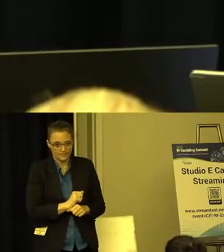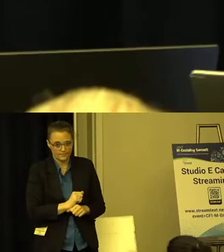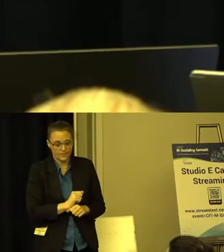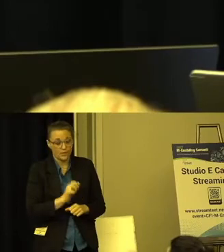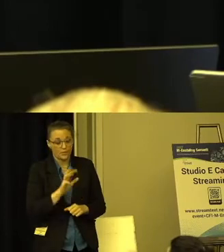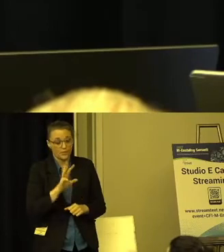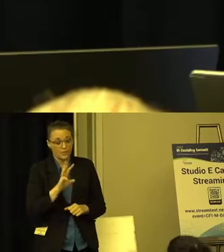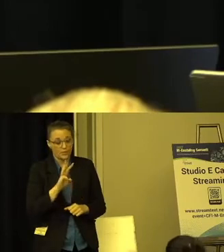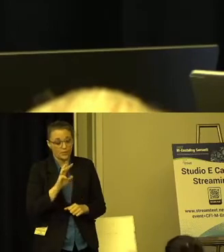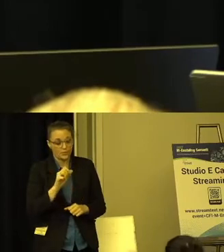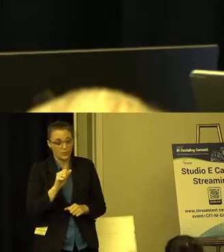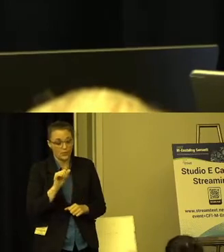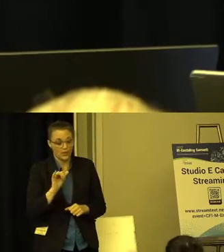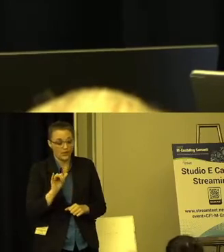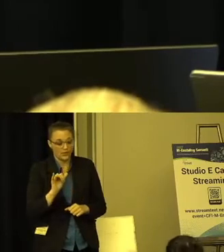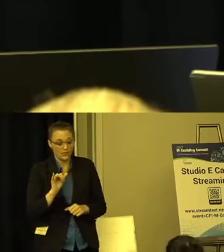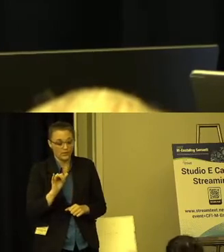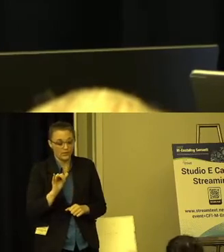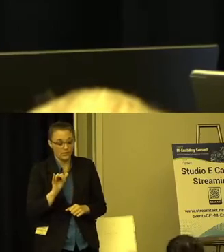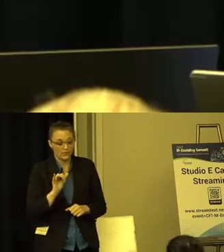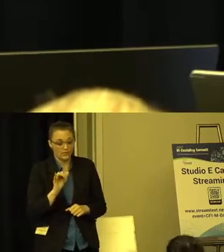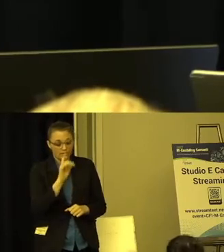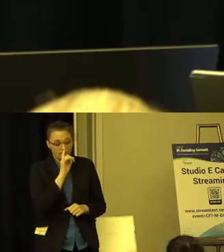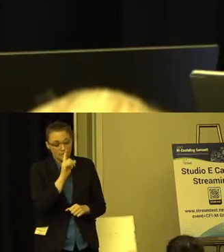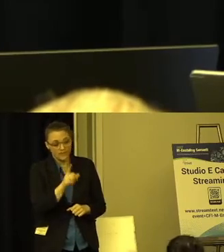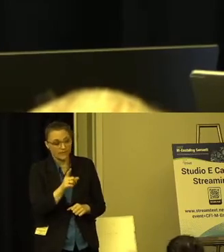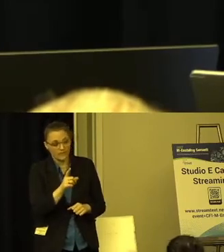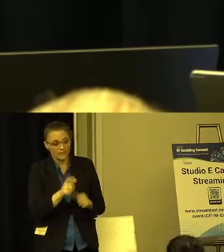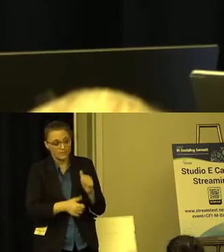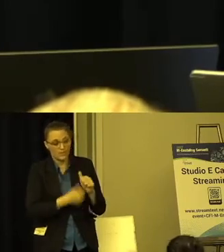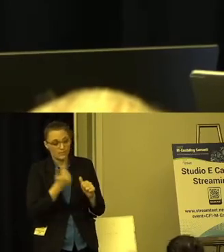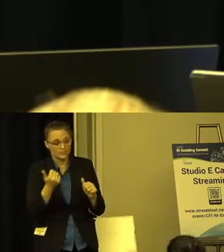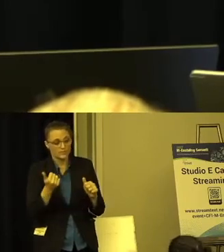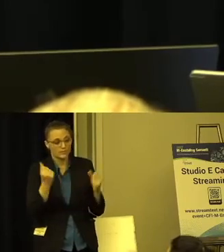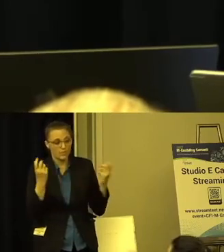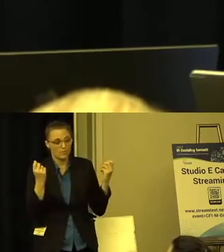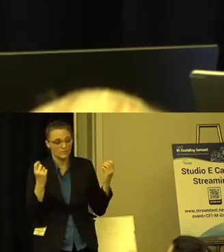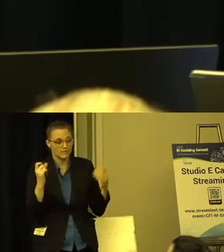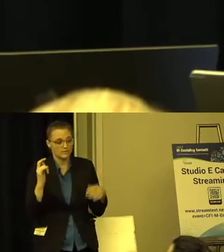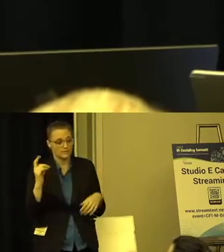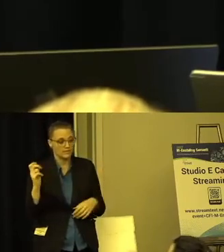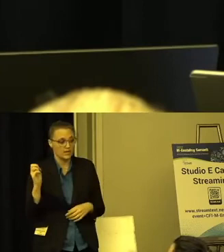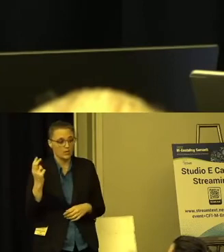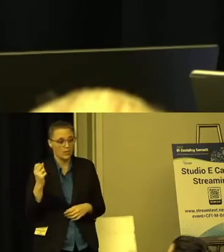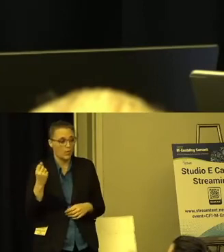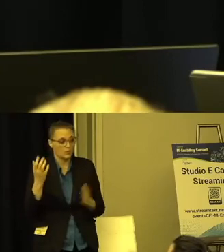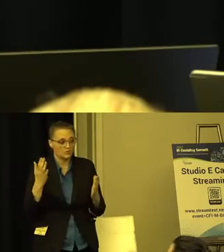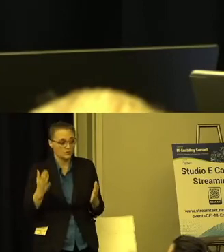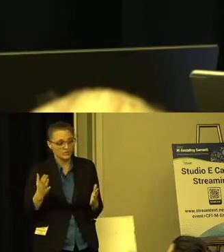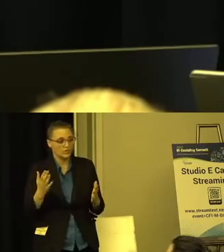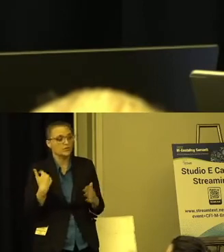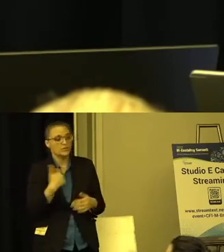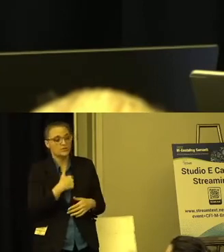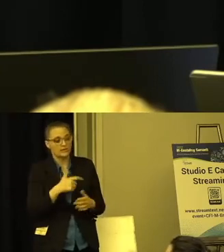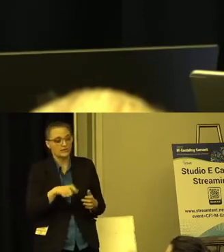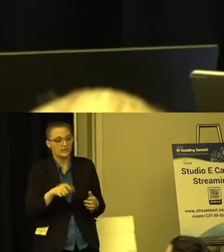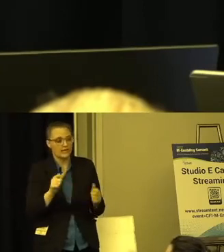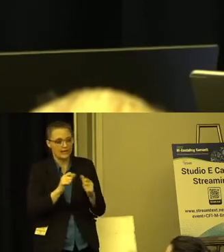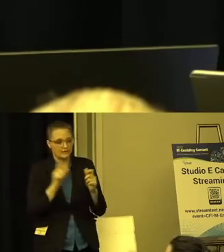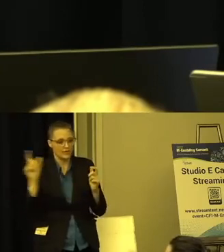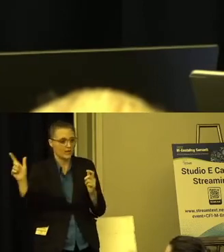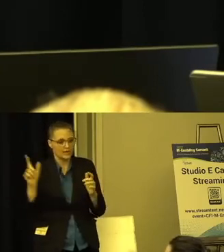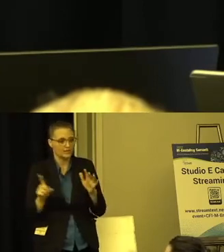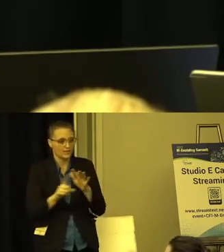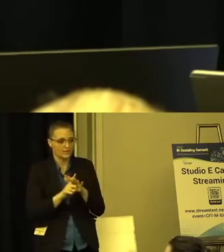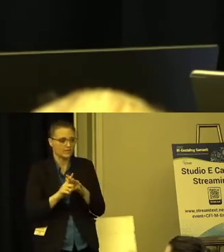WAY is, above all, a very multi-stakeholder endeavor. We need everybody at the